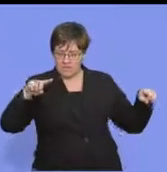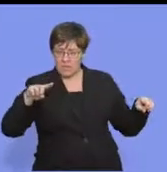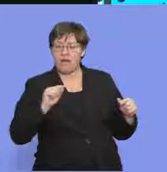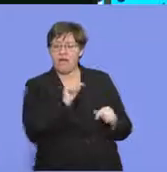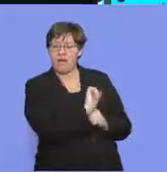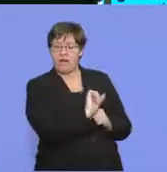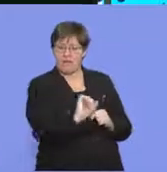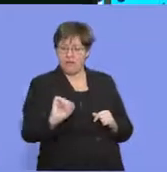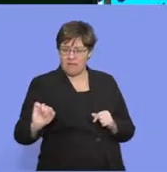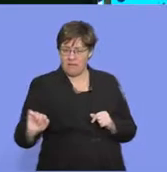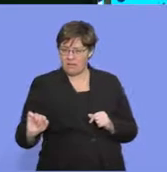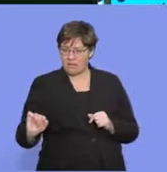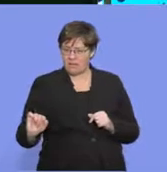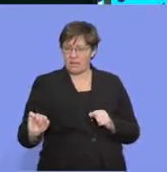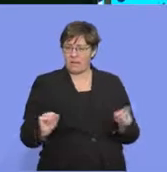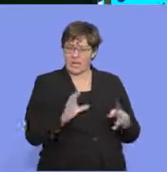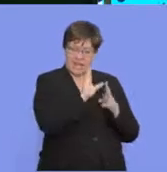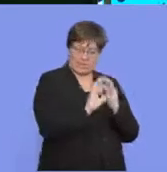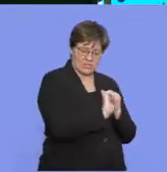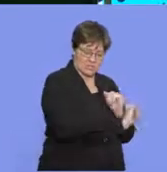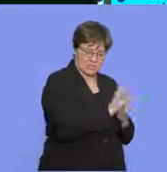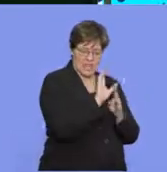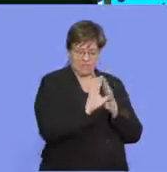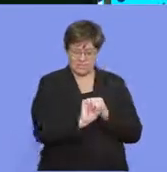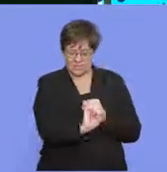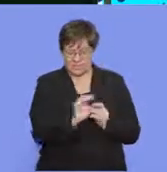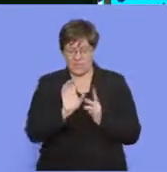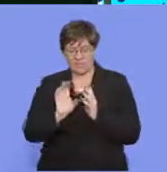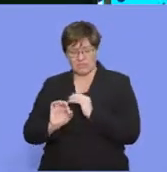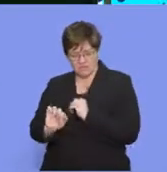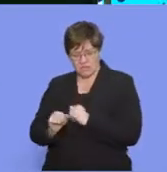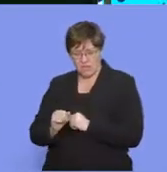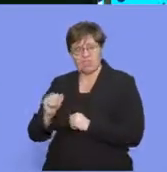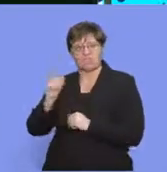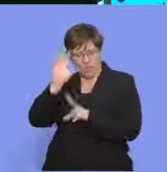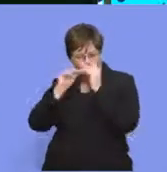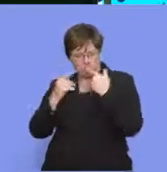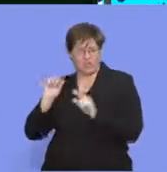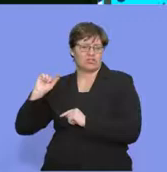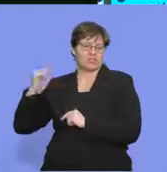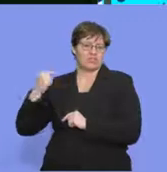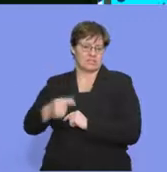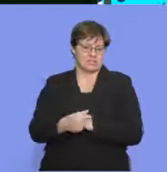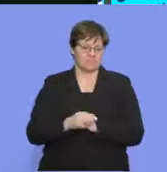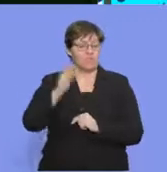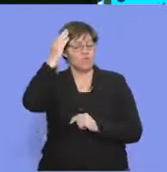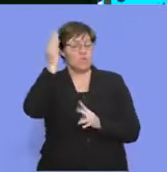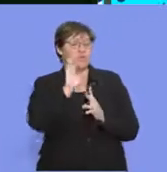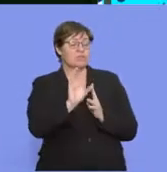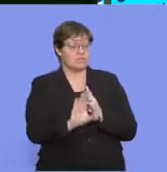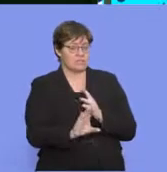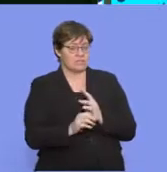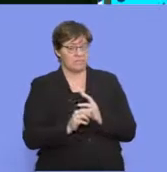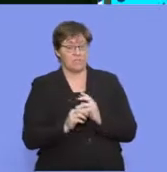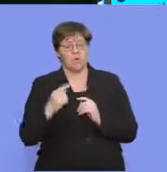organisms would have these various characteristics. And we know this, we've learned about genetics, we know that there are characteristics,